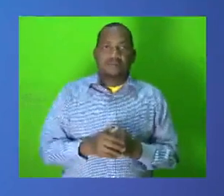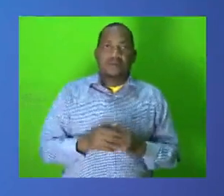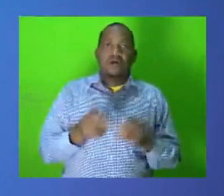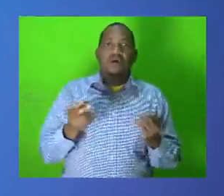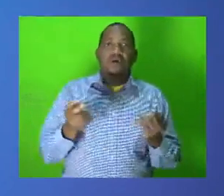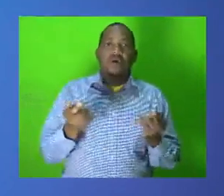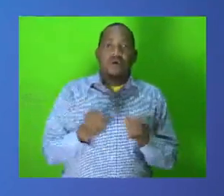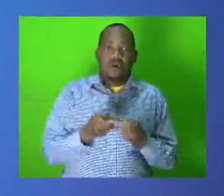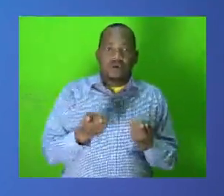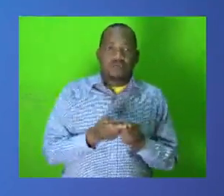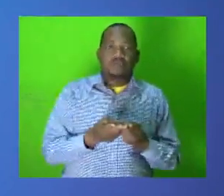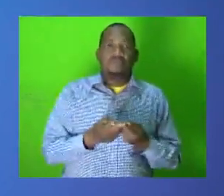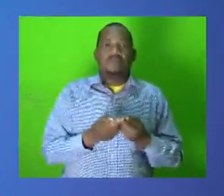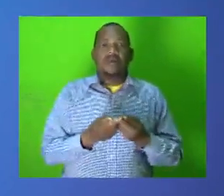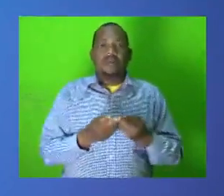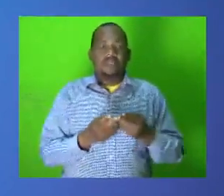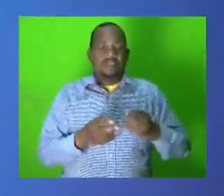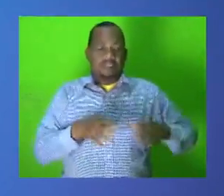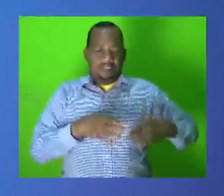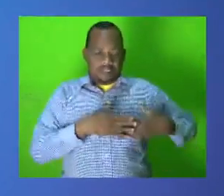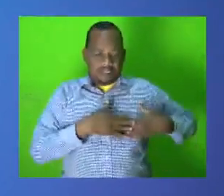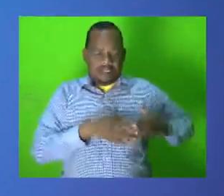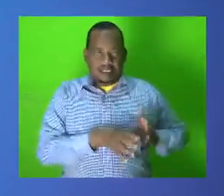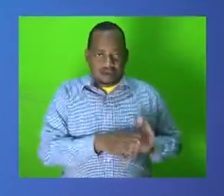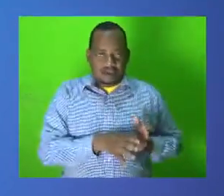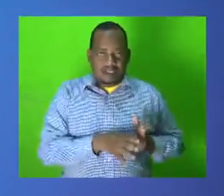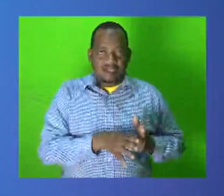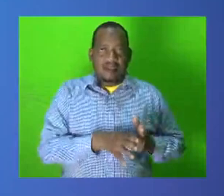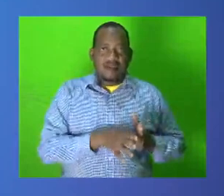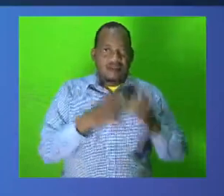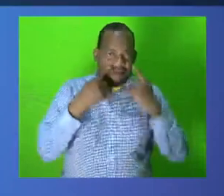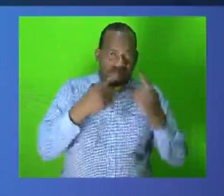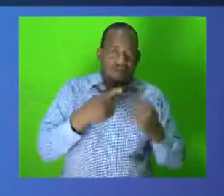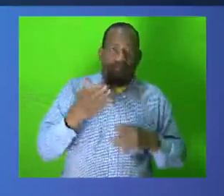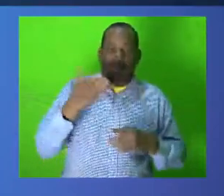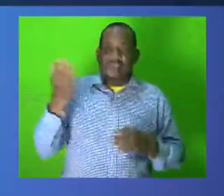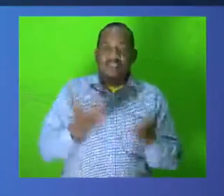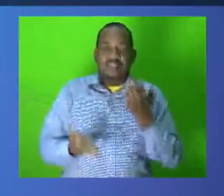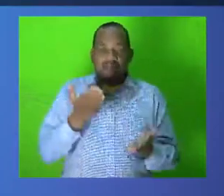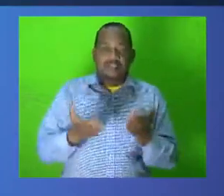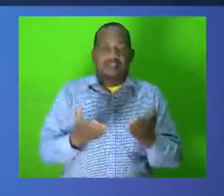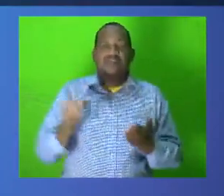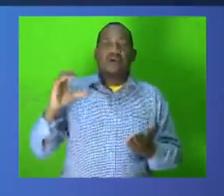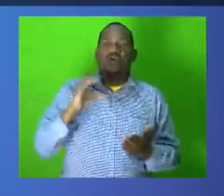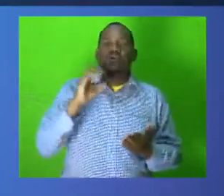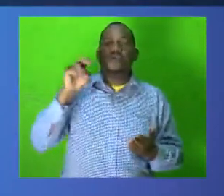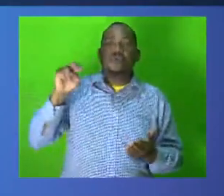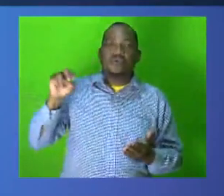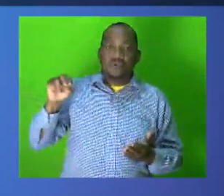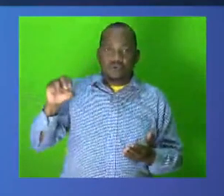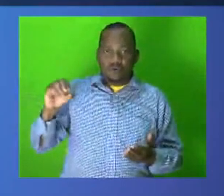Also, my dear viewer and student, also another type of research is conceptual